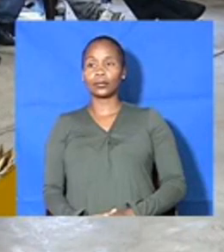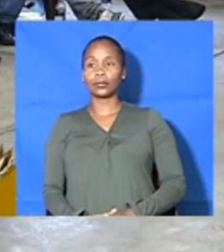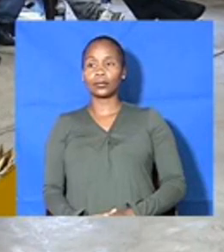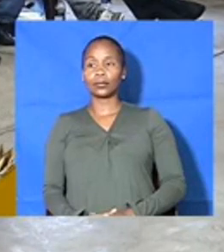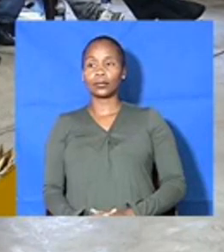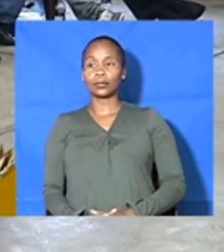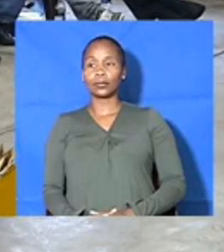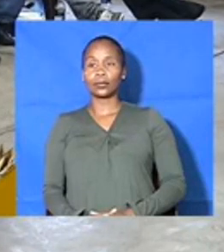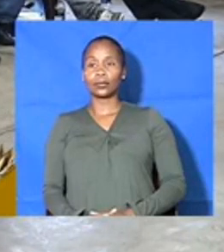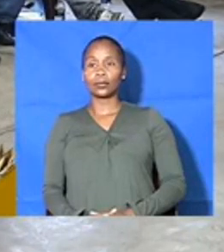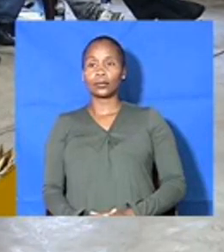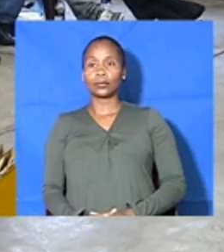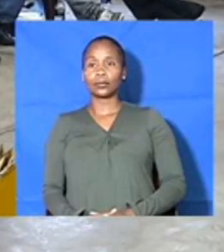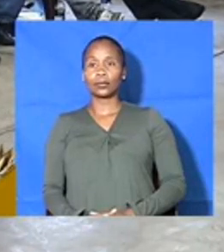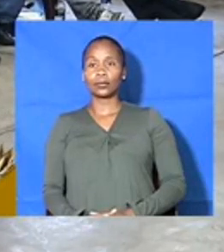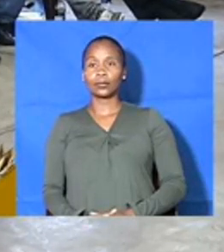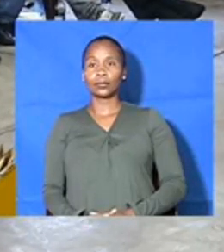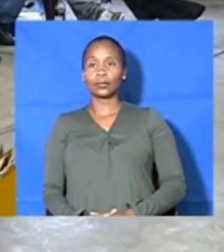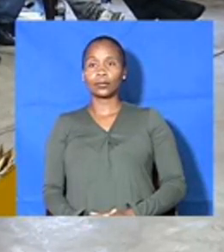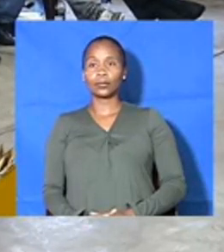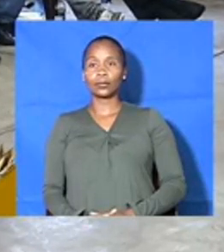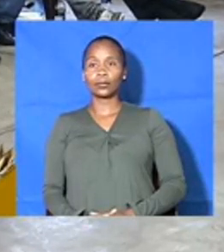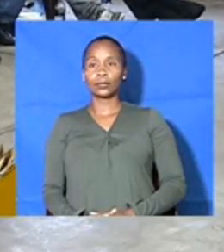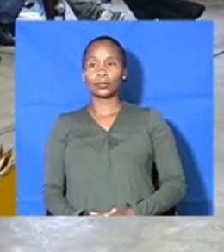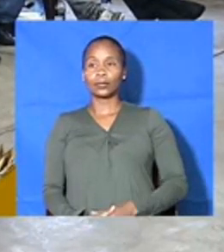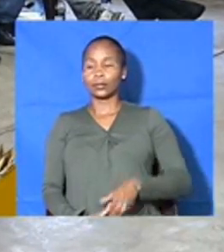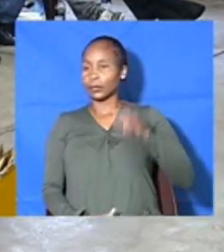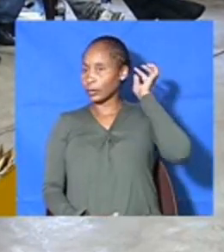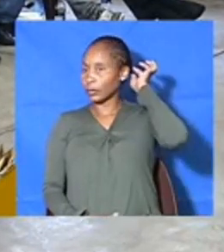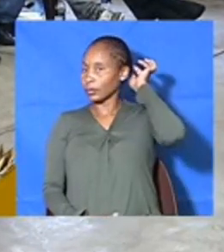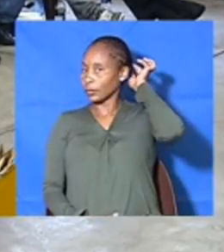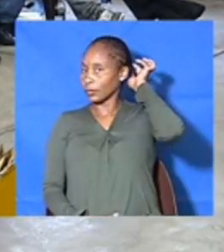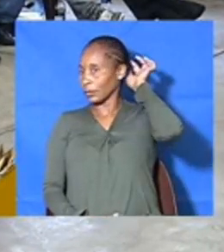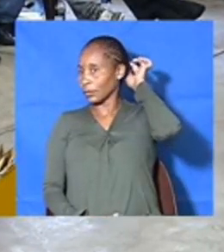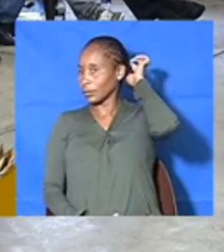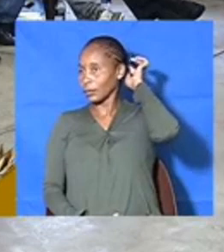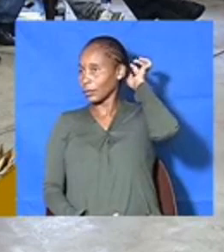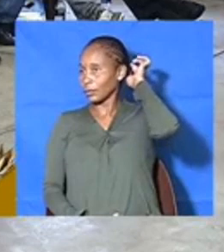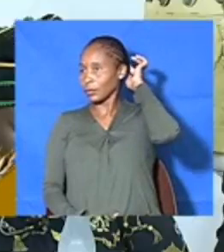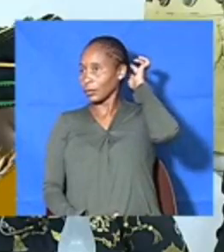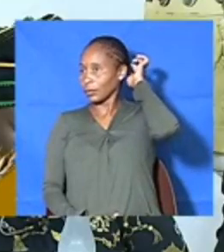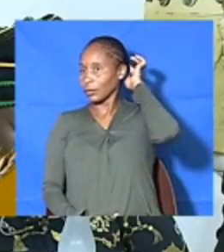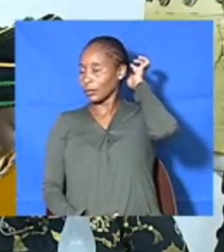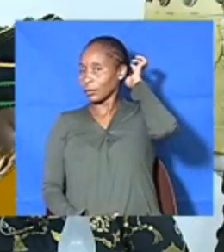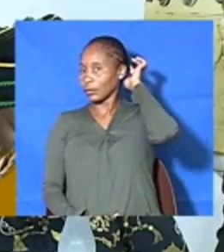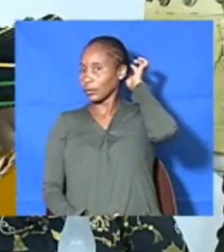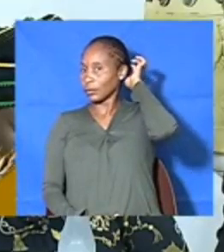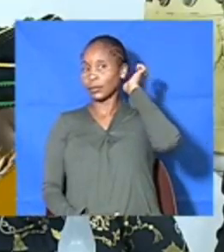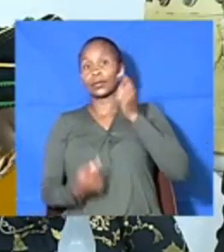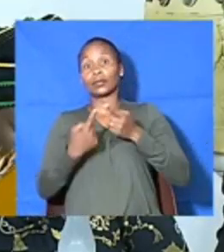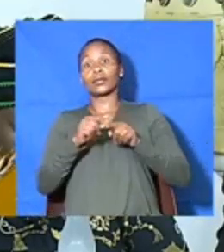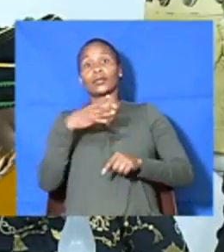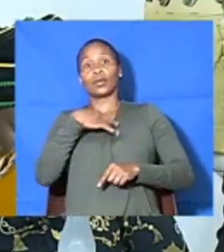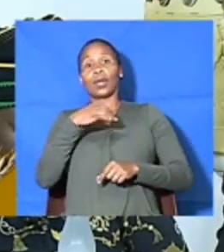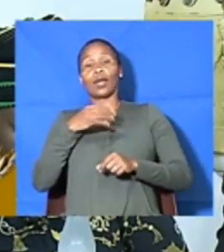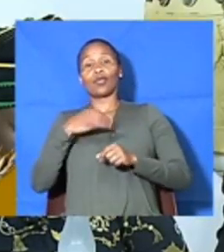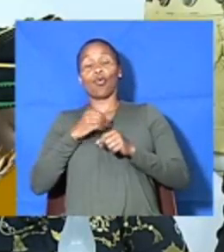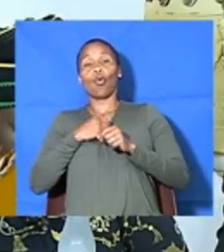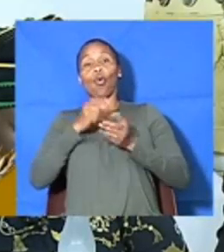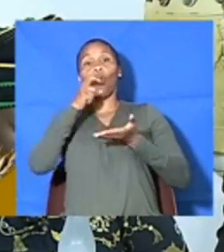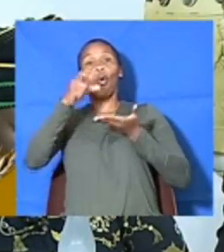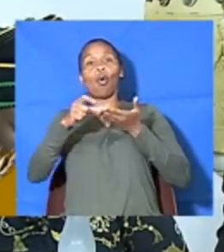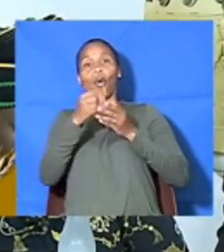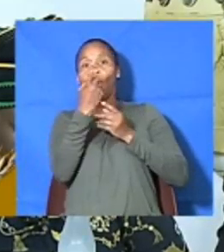Even that doctor, then I was seated next to him, he was seeing it for the first time. But this process